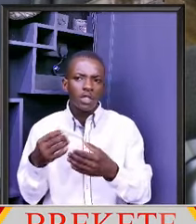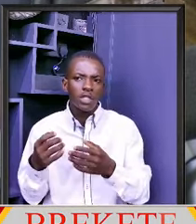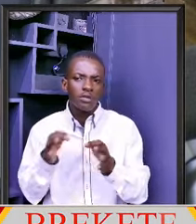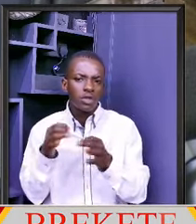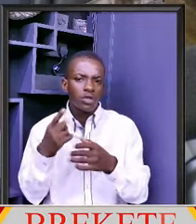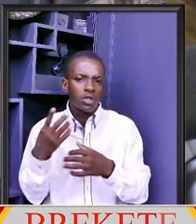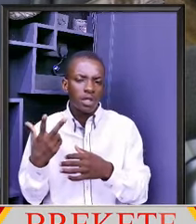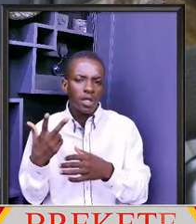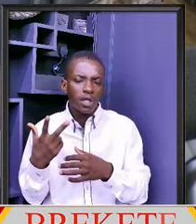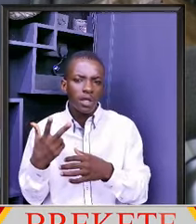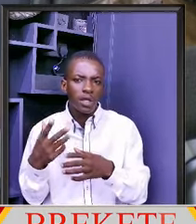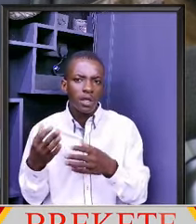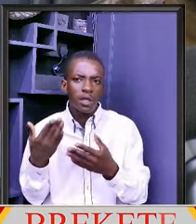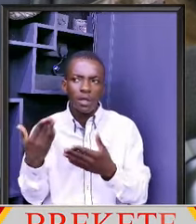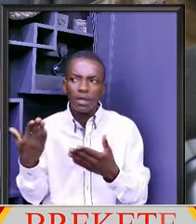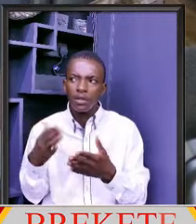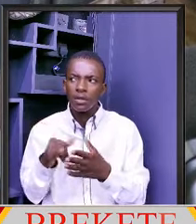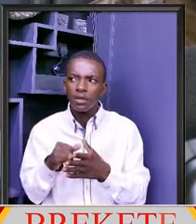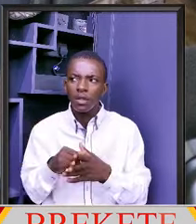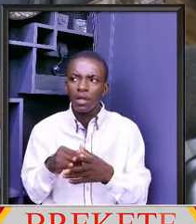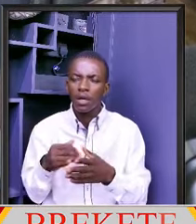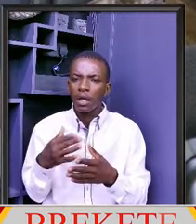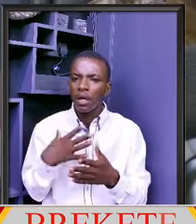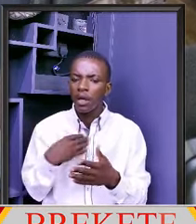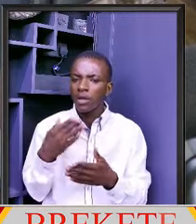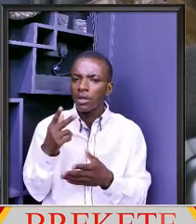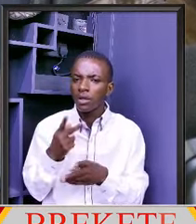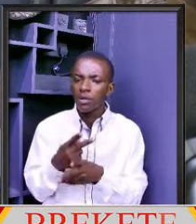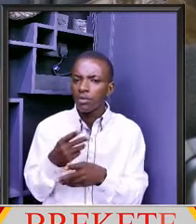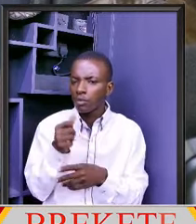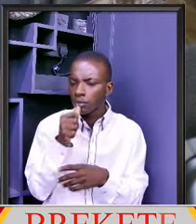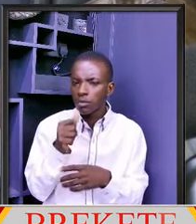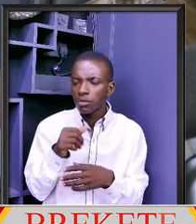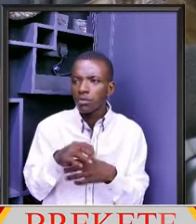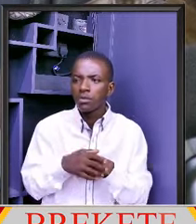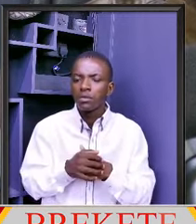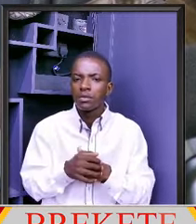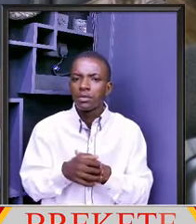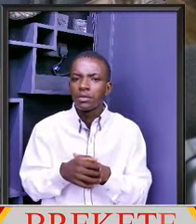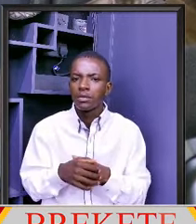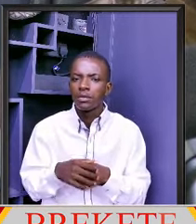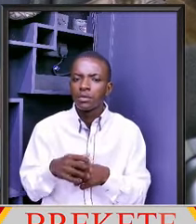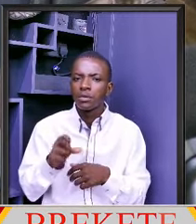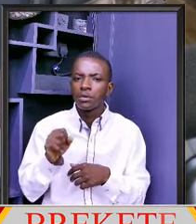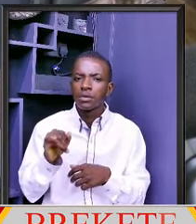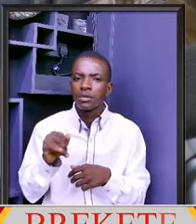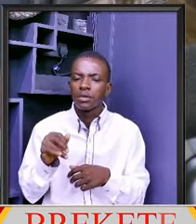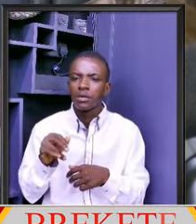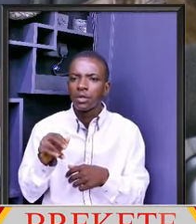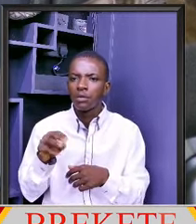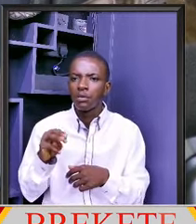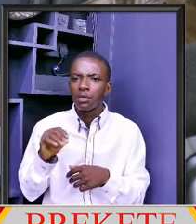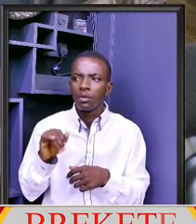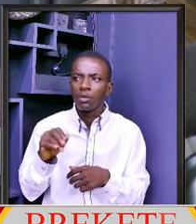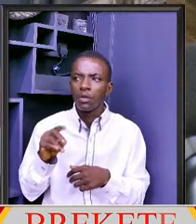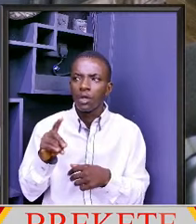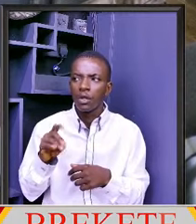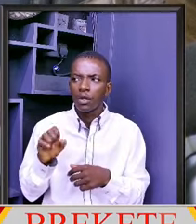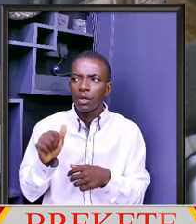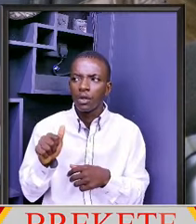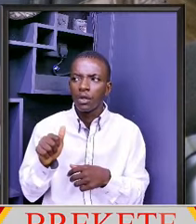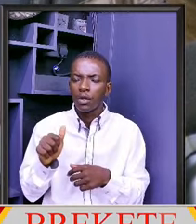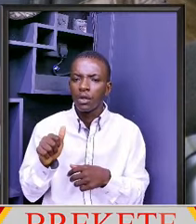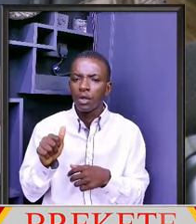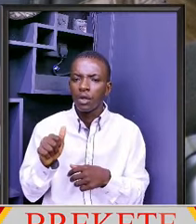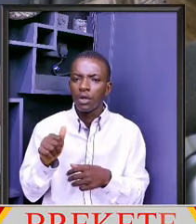things. And kept quiet. And then the SA to Minister Media said, are you